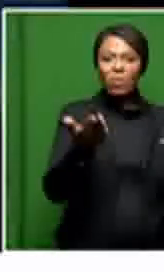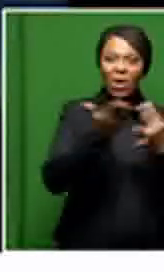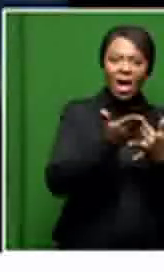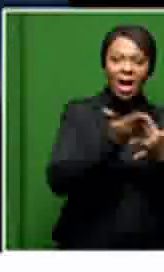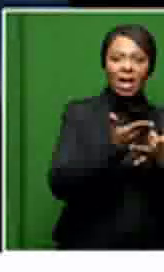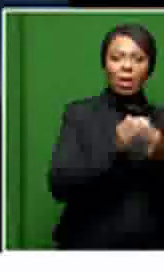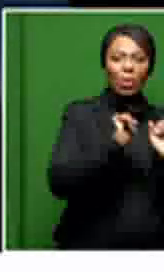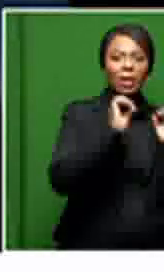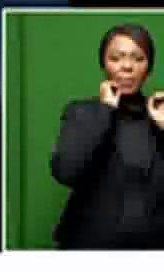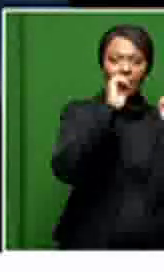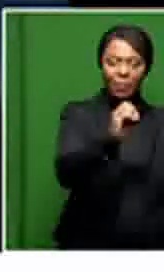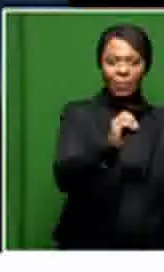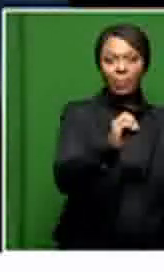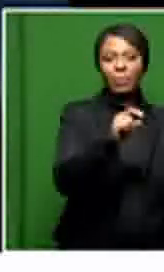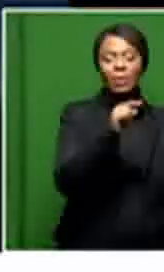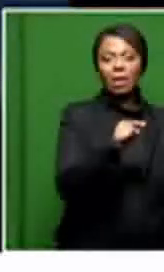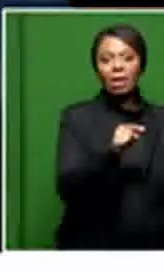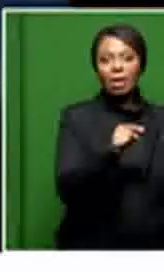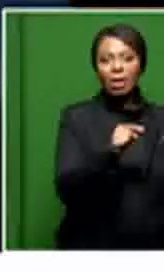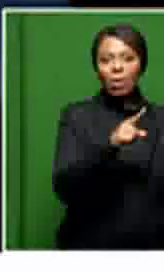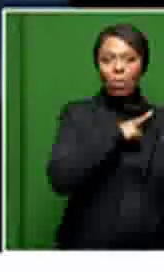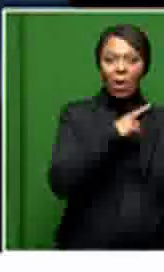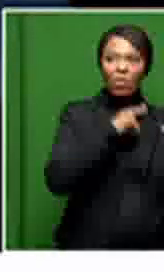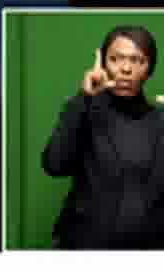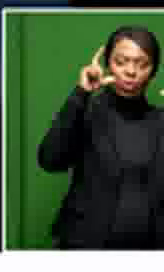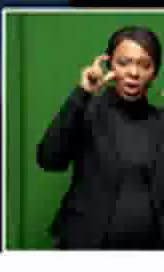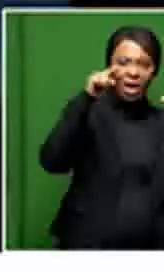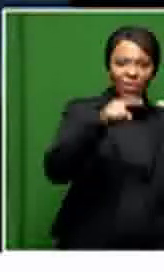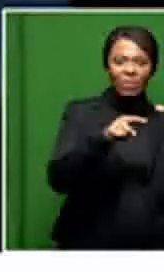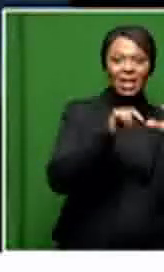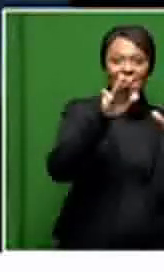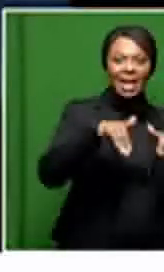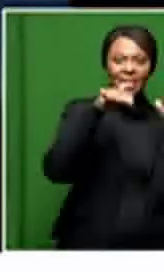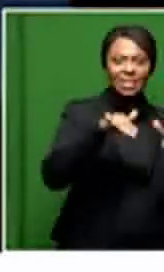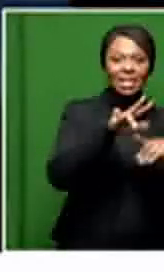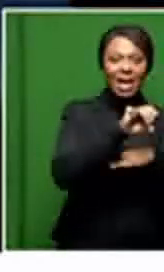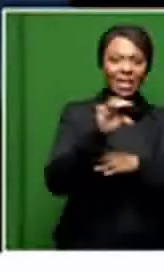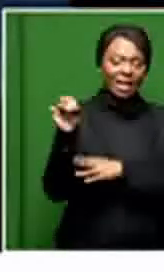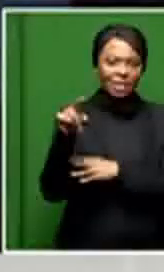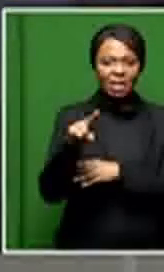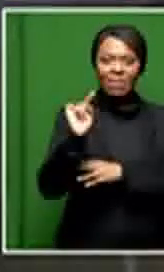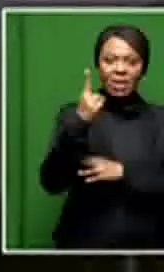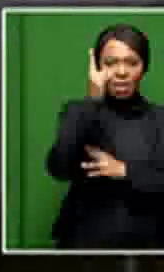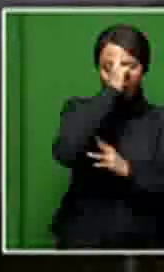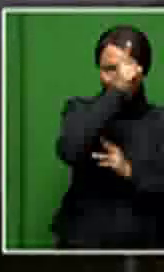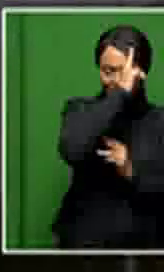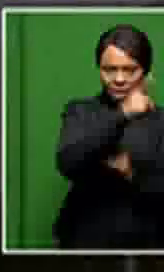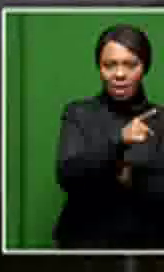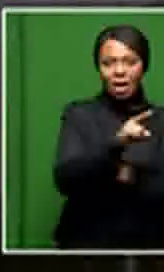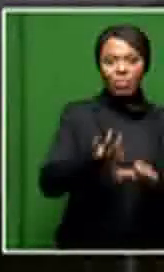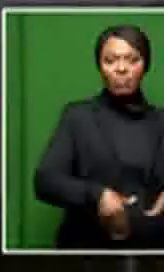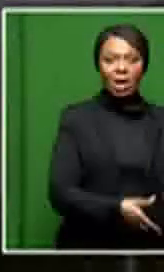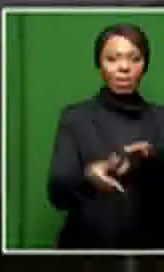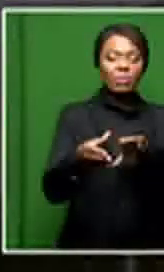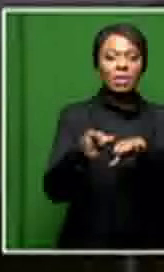that, people kept photographs from 1900, that the first Black Rugby club in